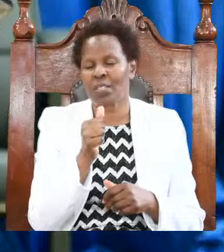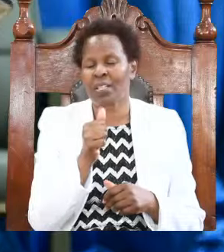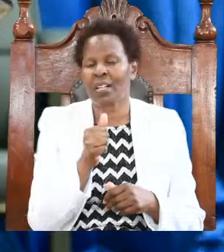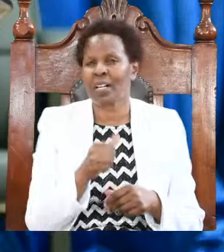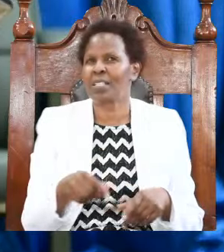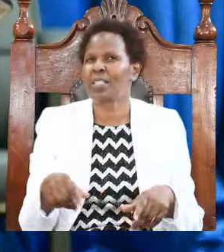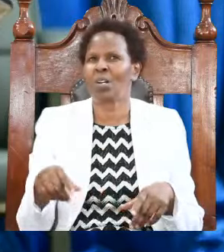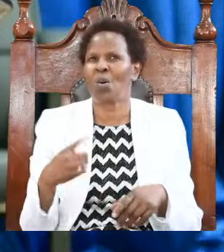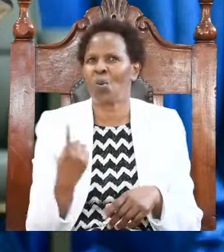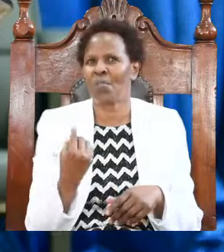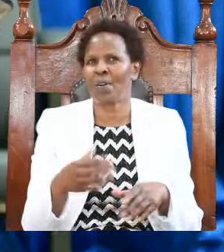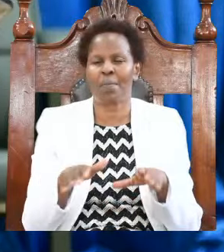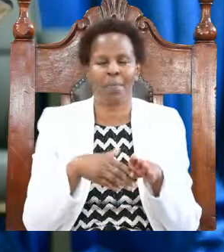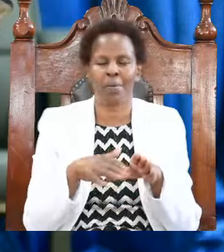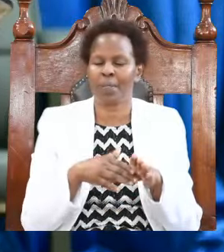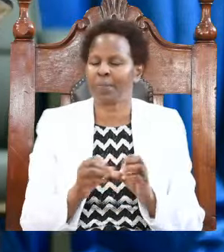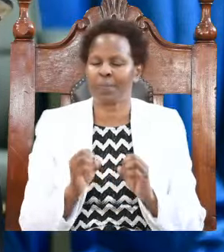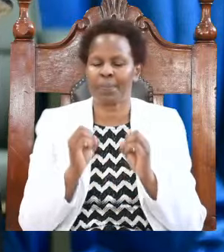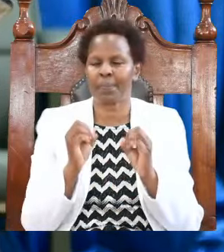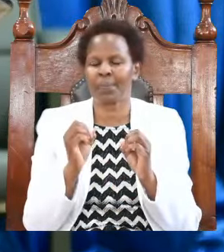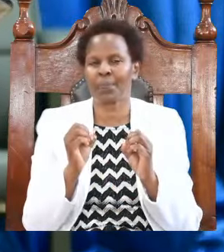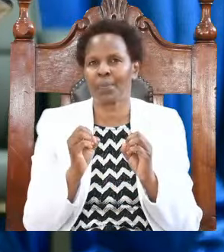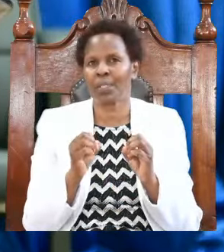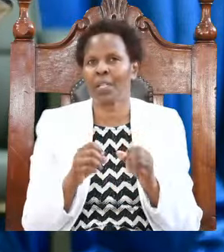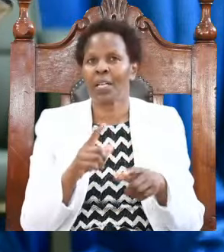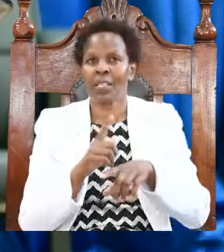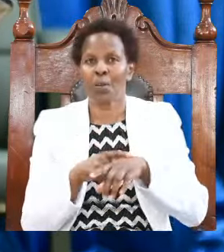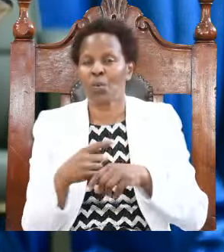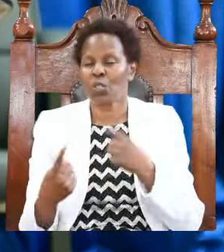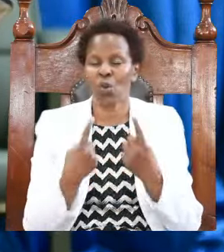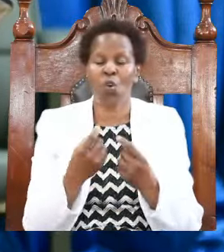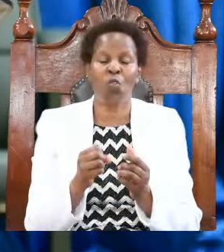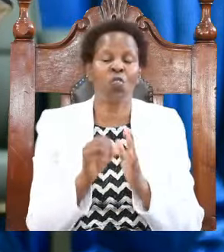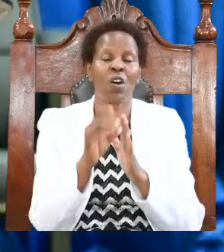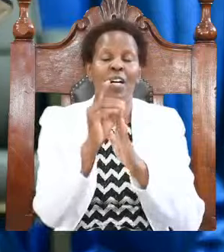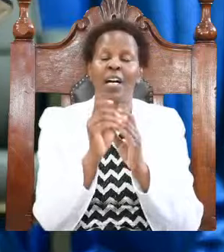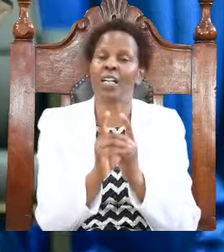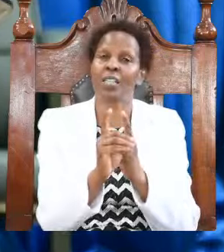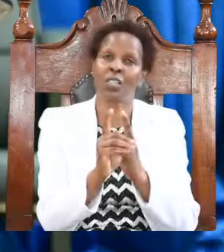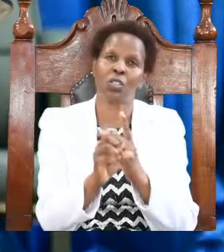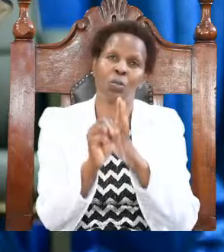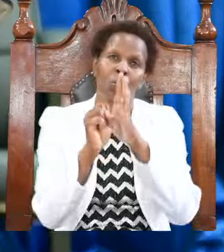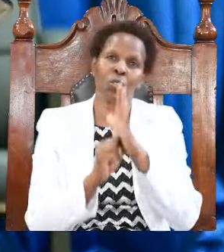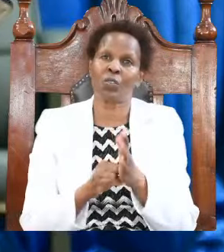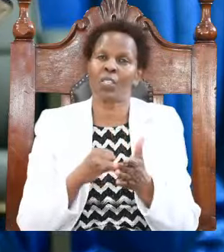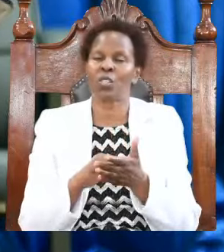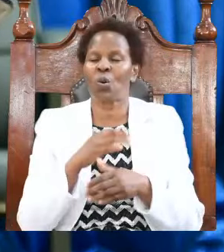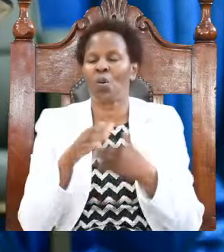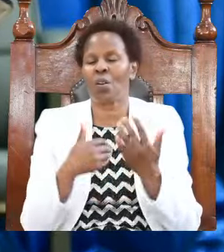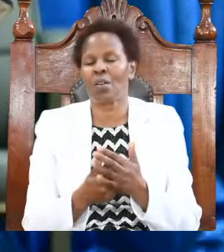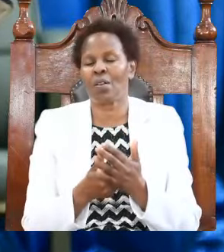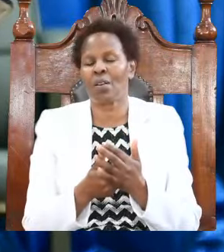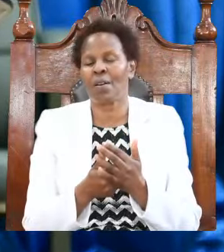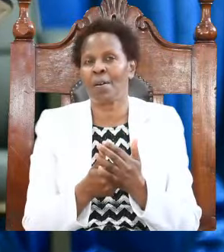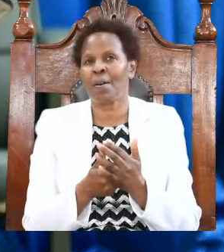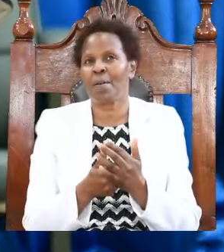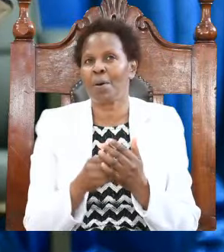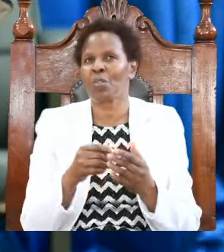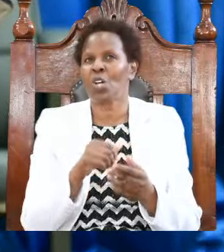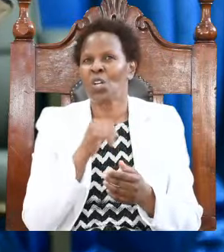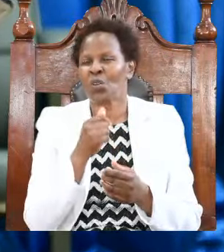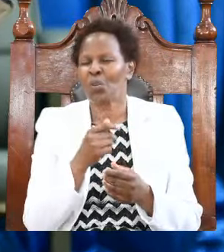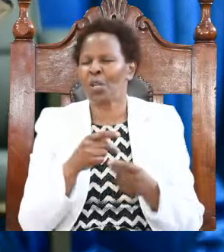that basically means that when we talk about discipleship, you know, it's all about not just we